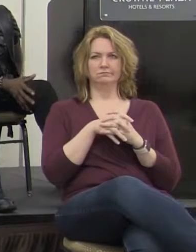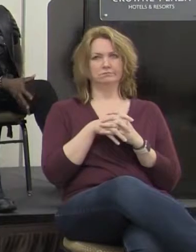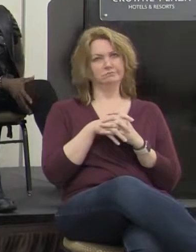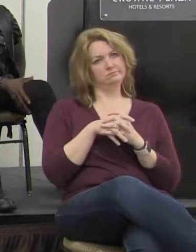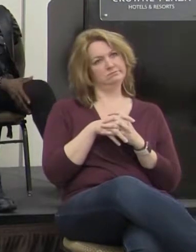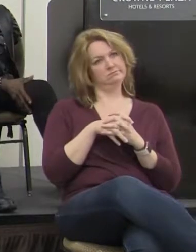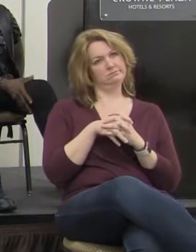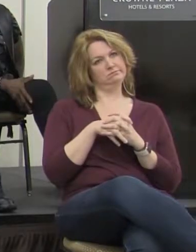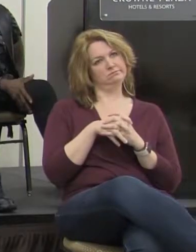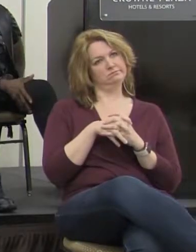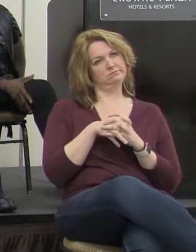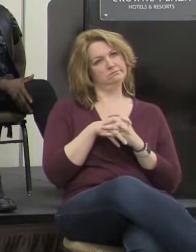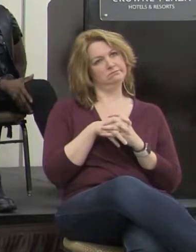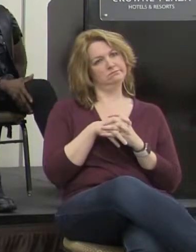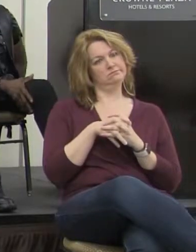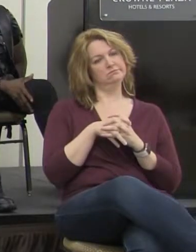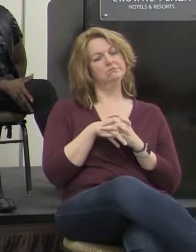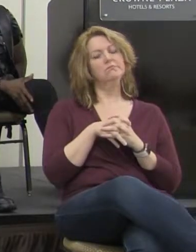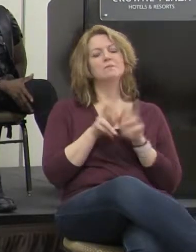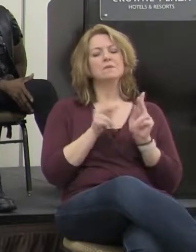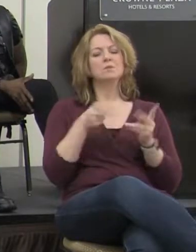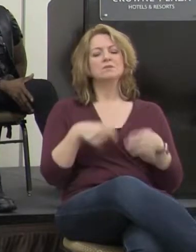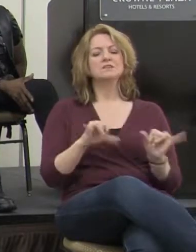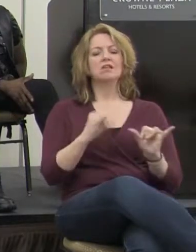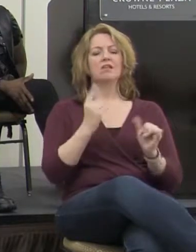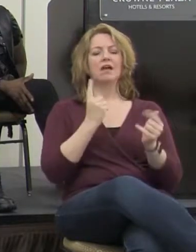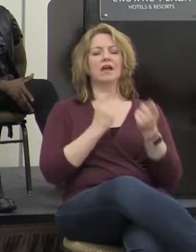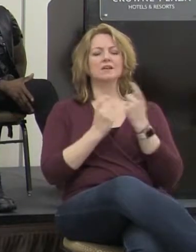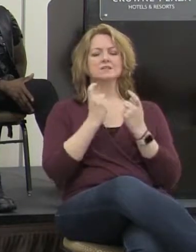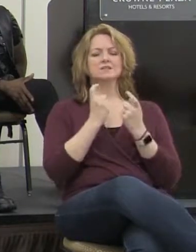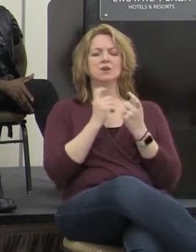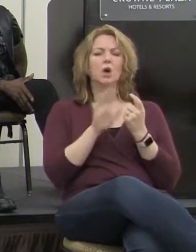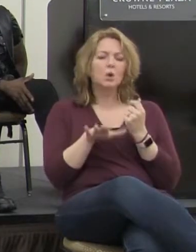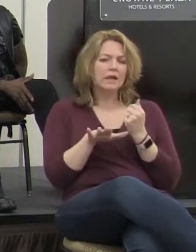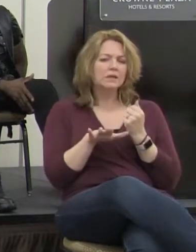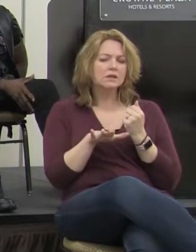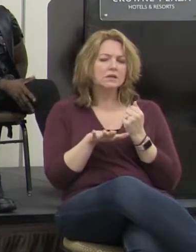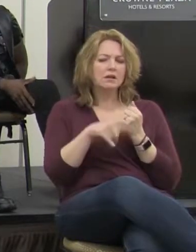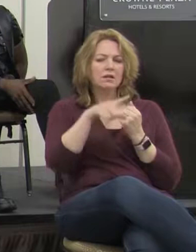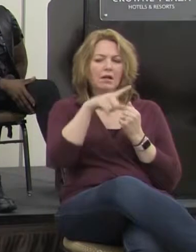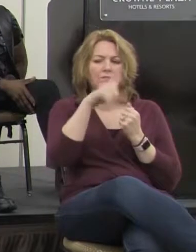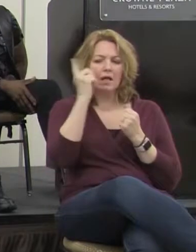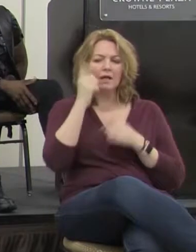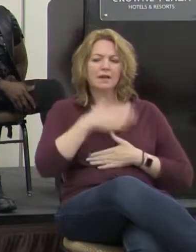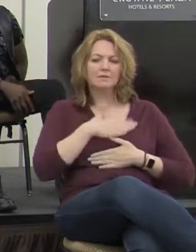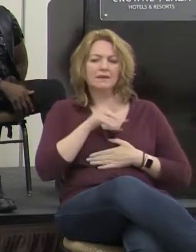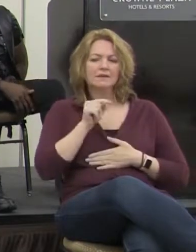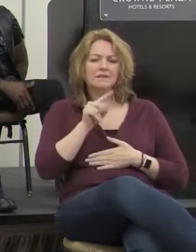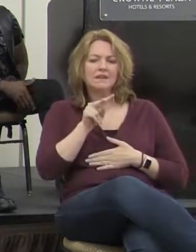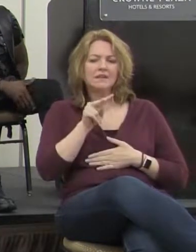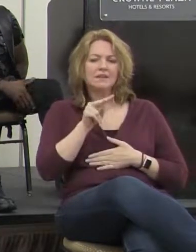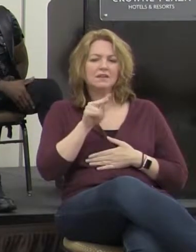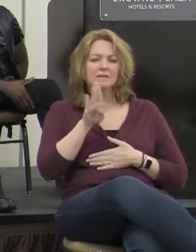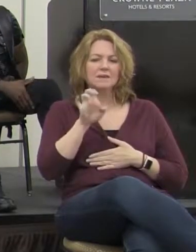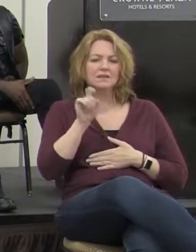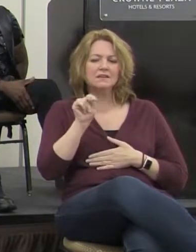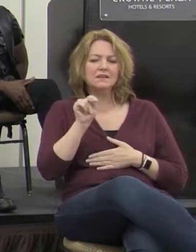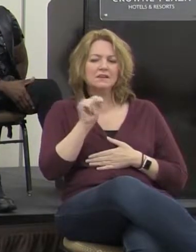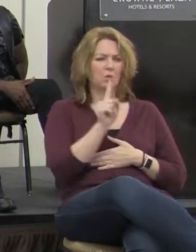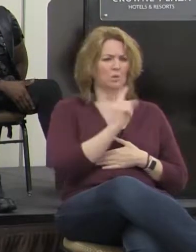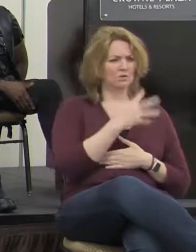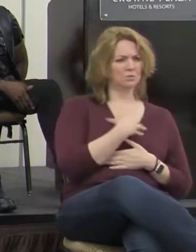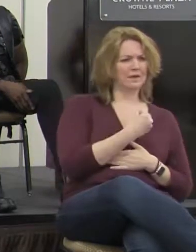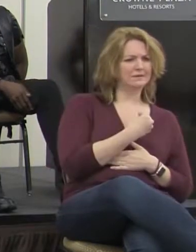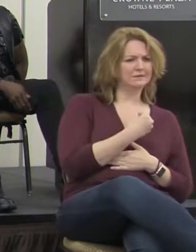how people sometimes still ask, well, okay, there's a black entertainment television, where's the white one?